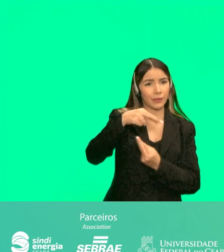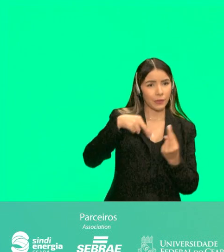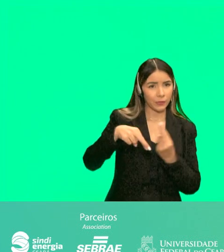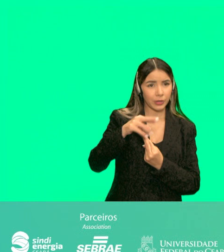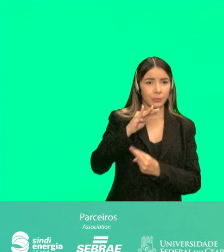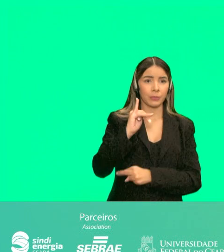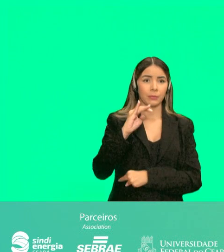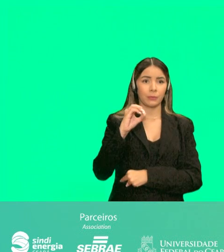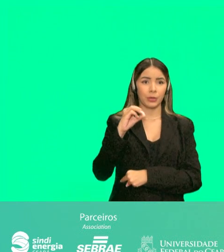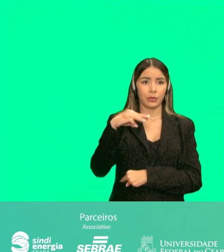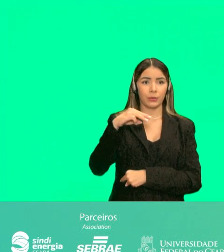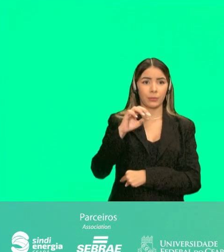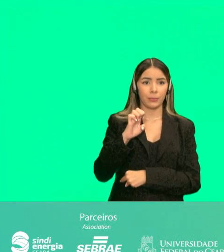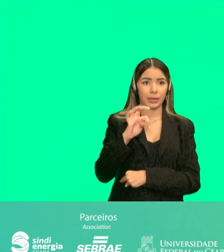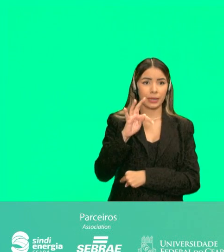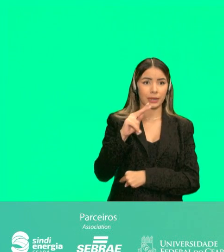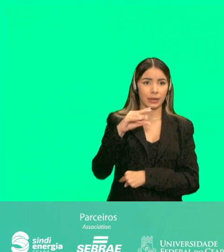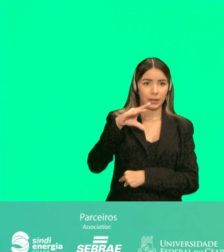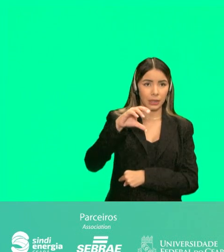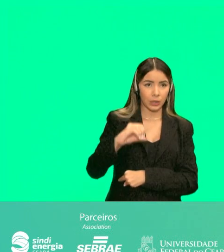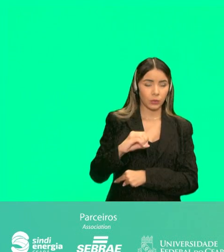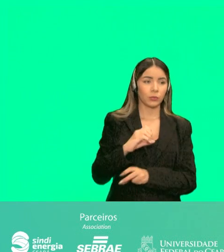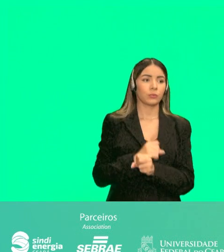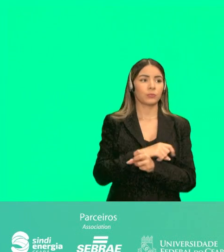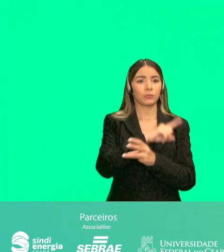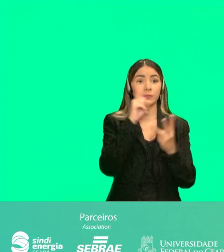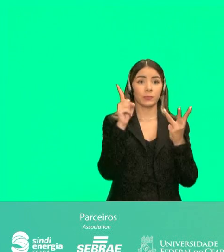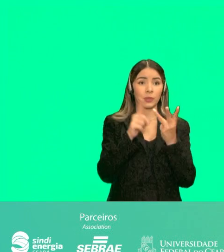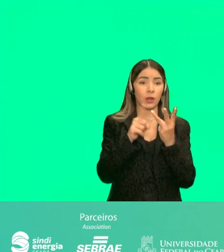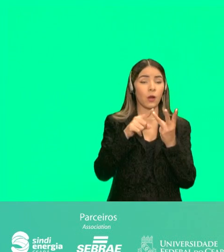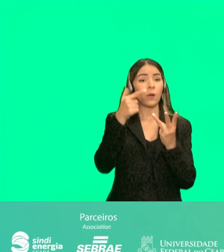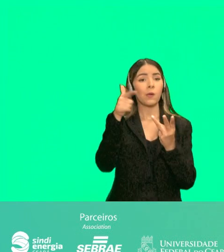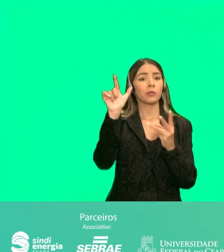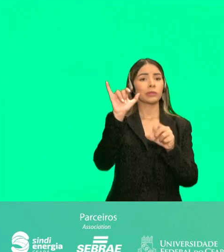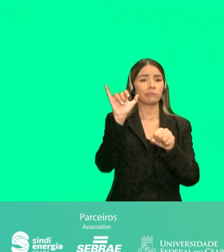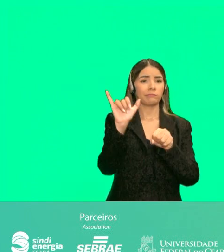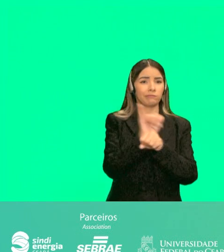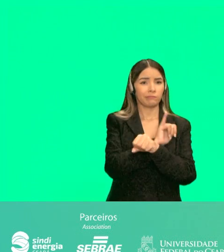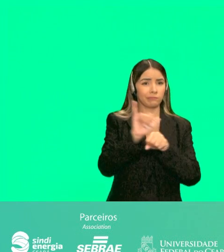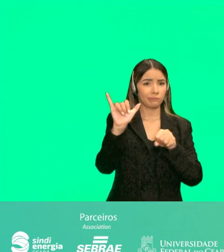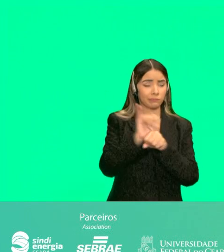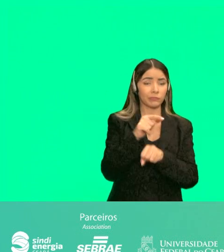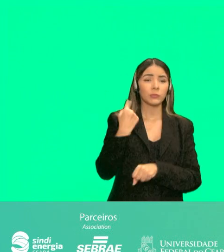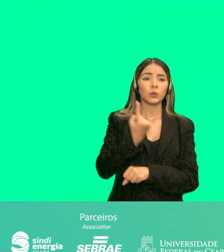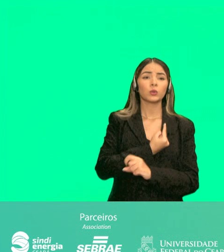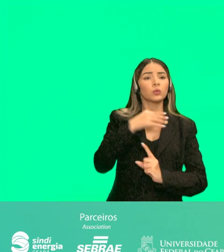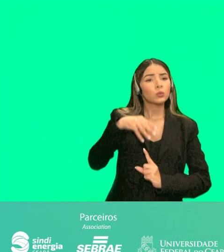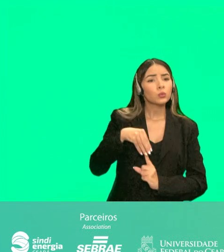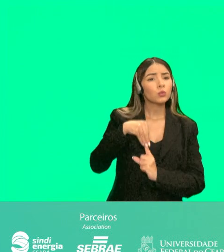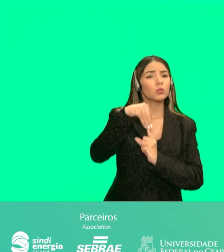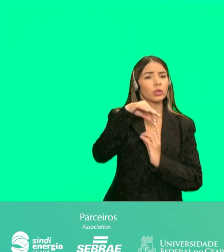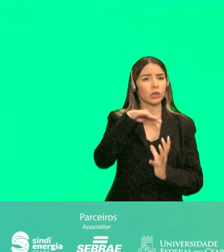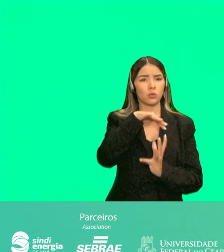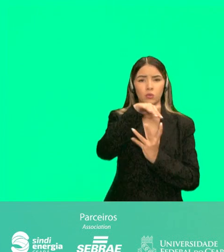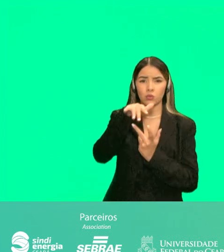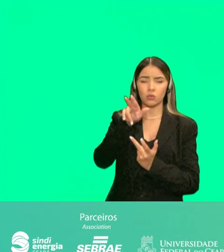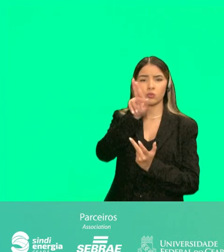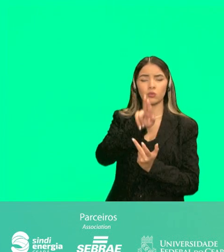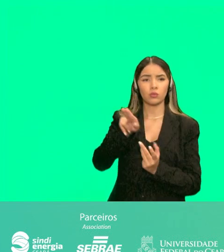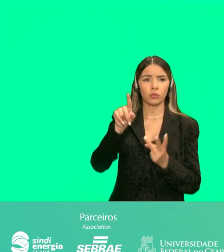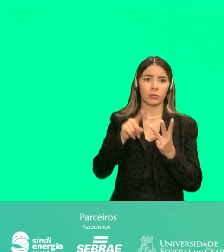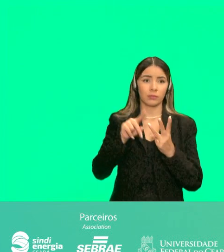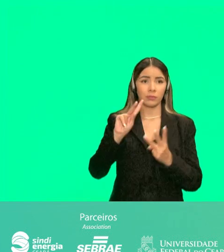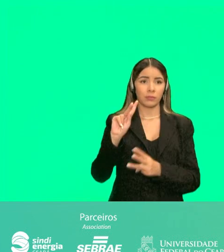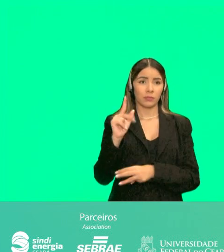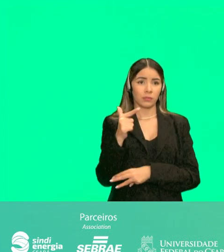biometano. We are one of the only Outra company in the forma world onde nós producing somos a única renewable empresa energy no from mundo atualmente a ethanol. produção de Our hidrogênio country, renovável a